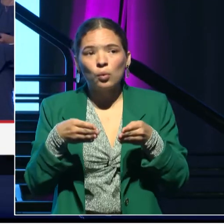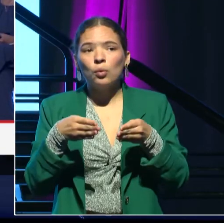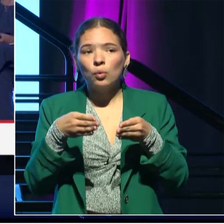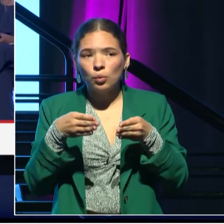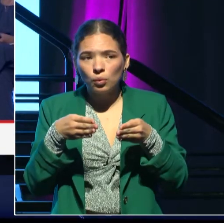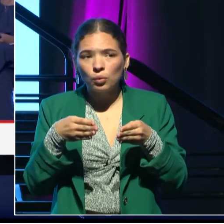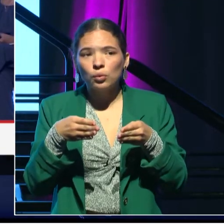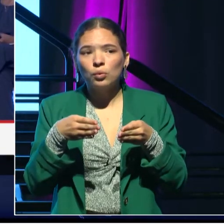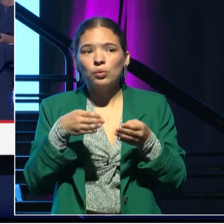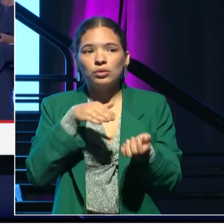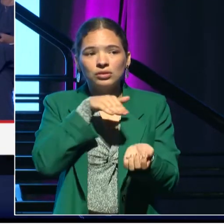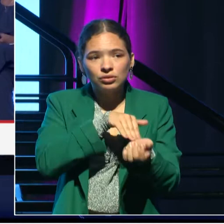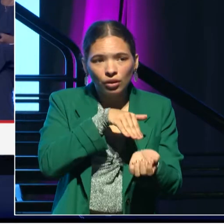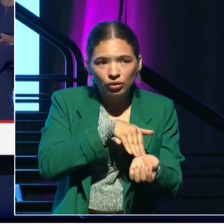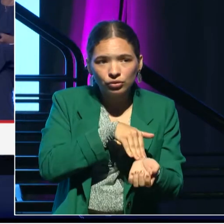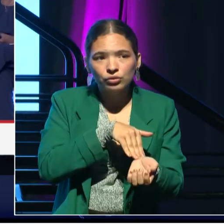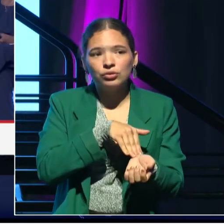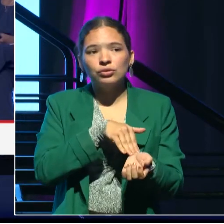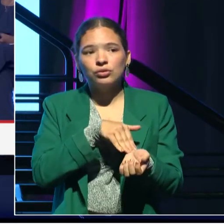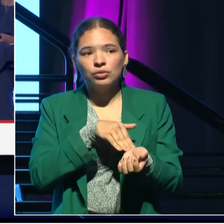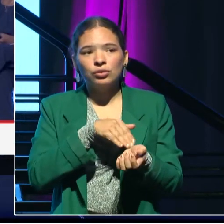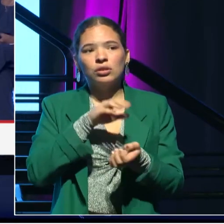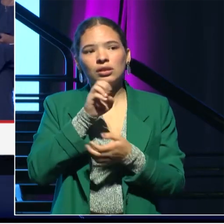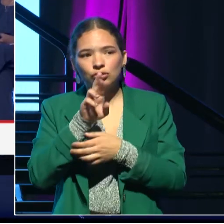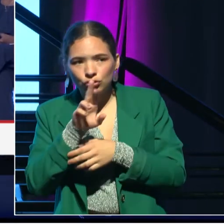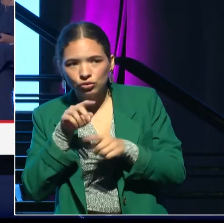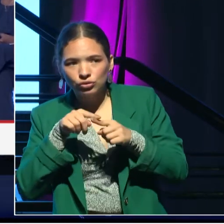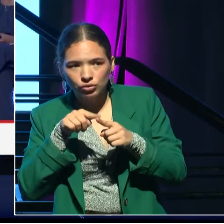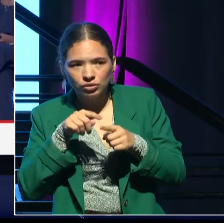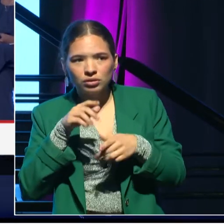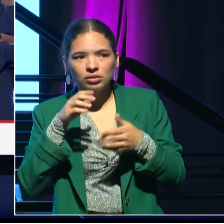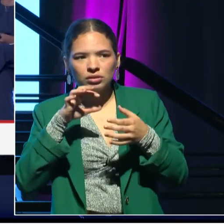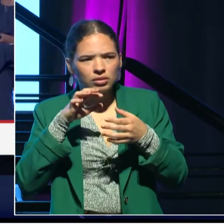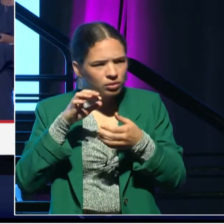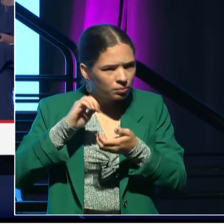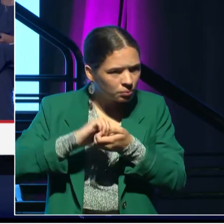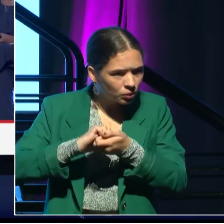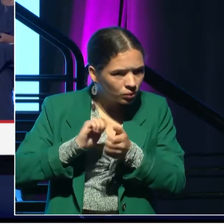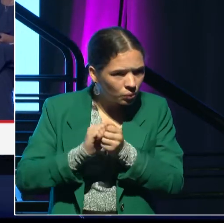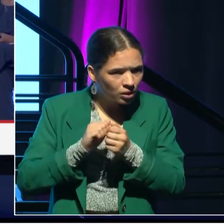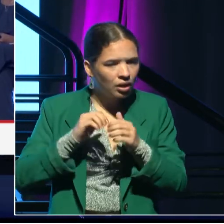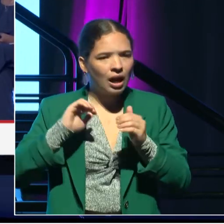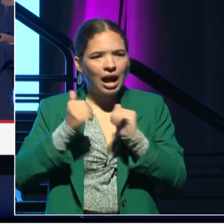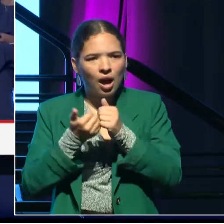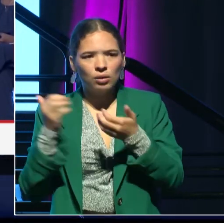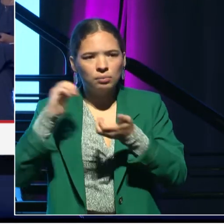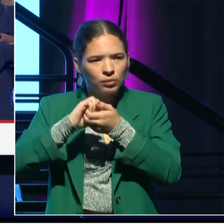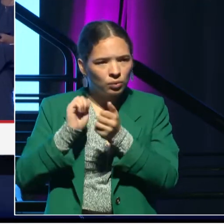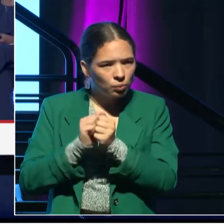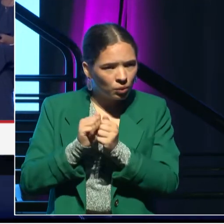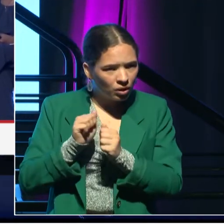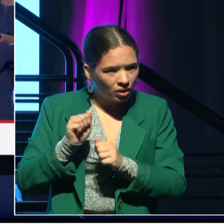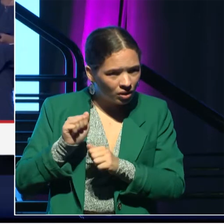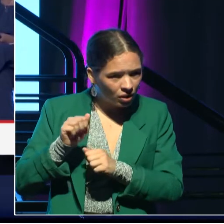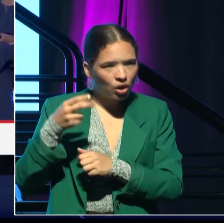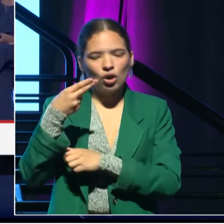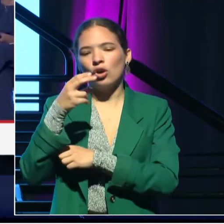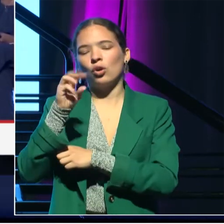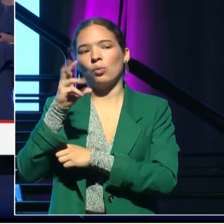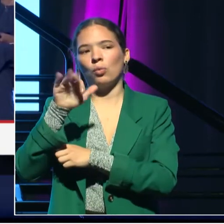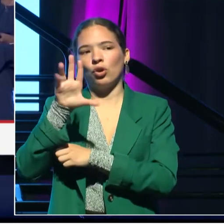about academic partnerships, how we could partner with Howard University in this space as well to